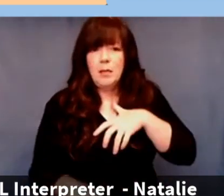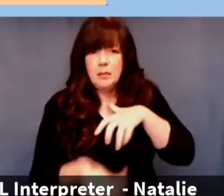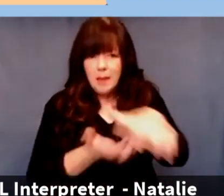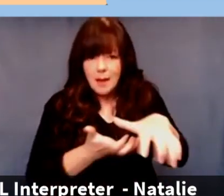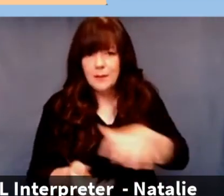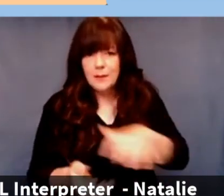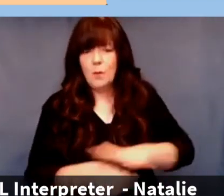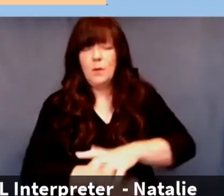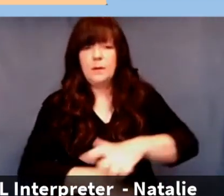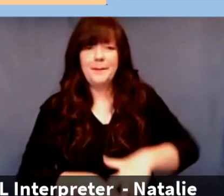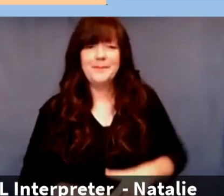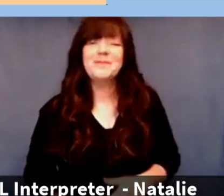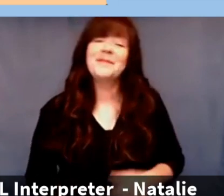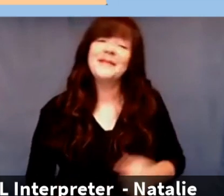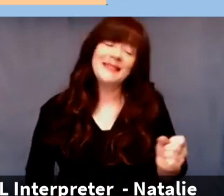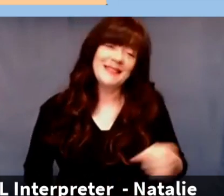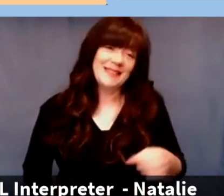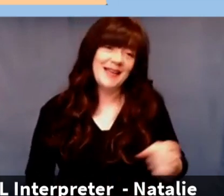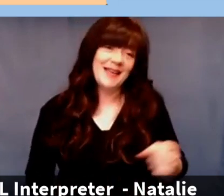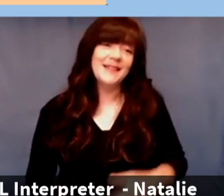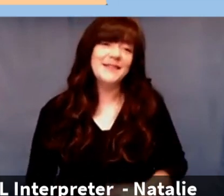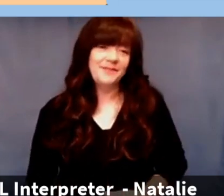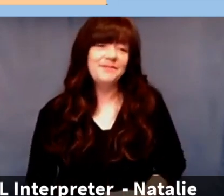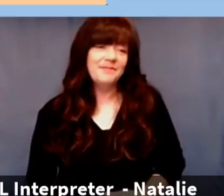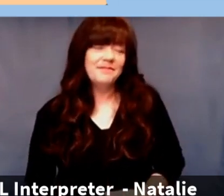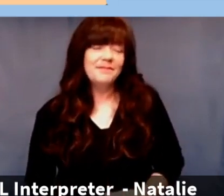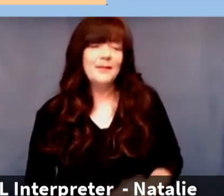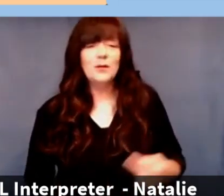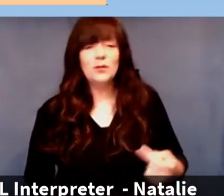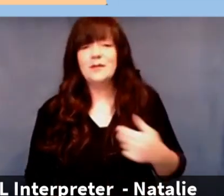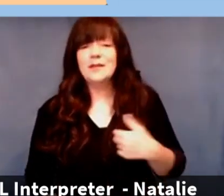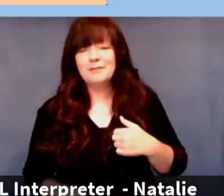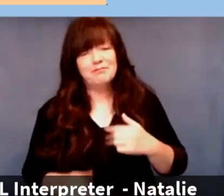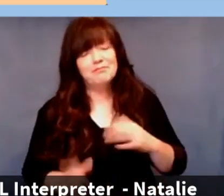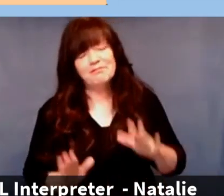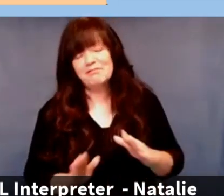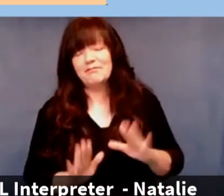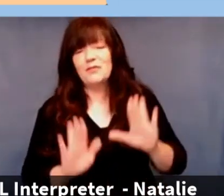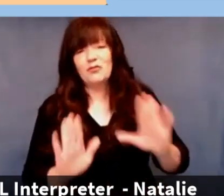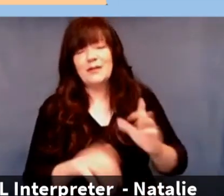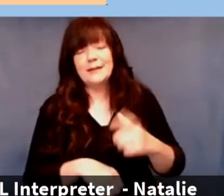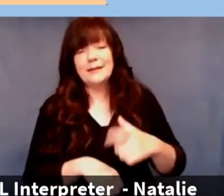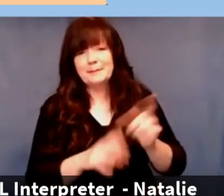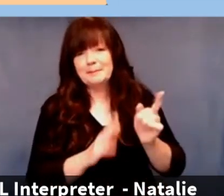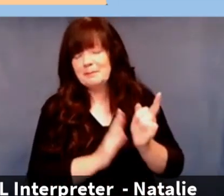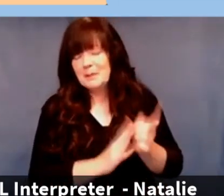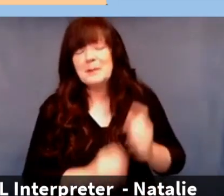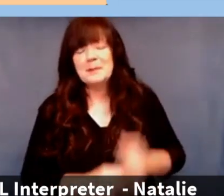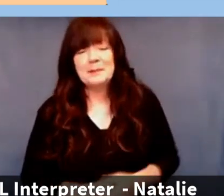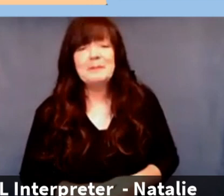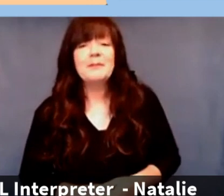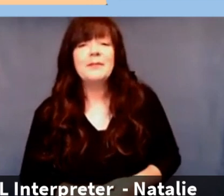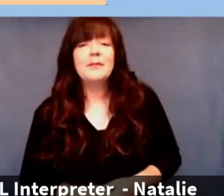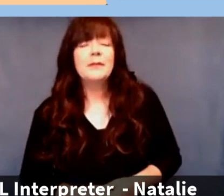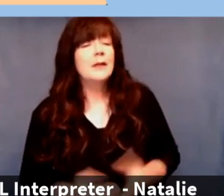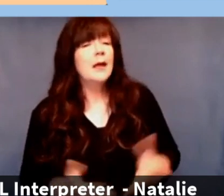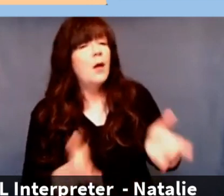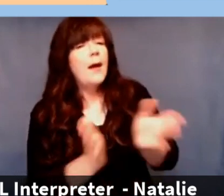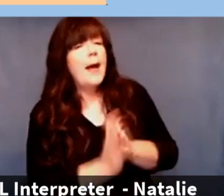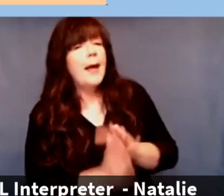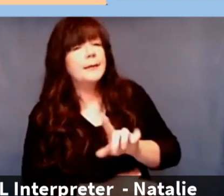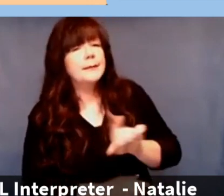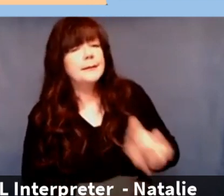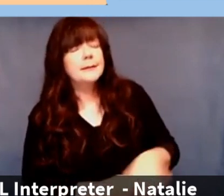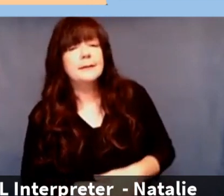Yeah. Yeah. It's we had our moments, which was really cool. And I wanted to ask, what do